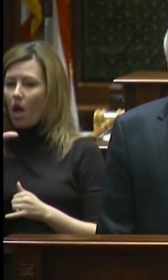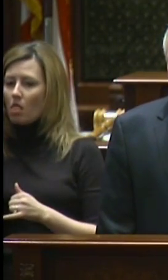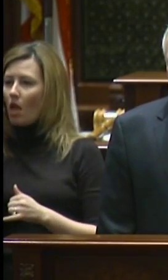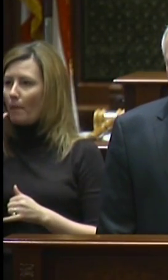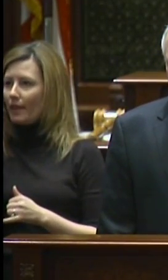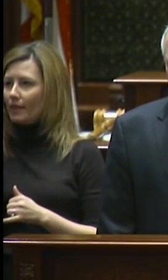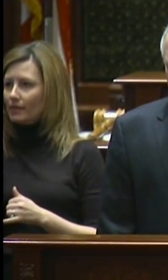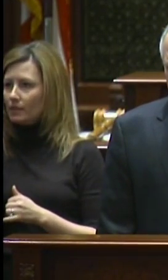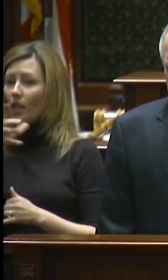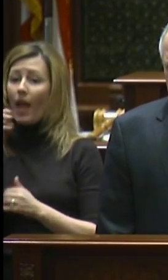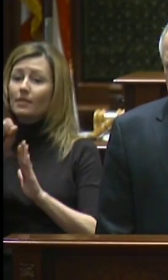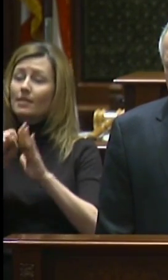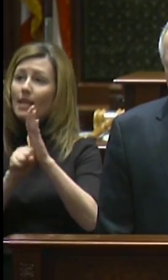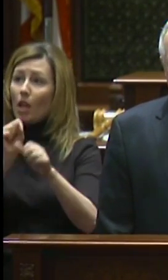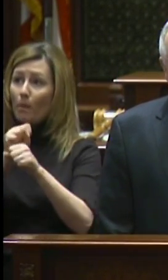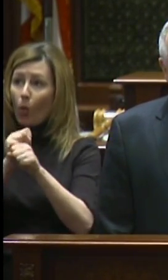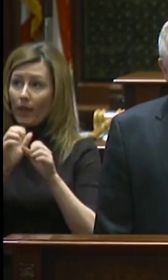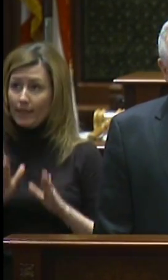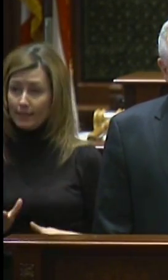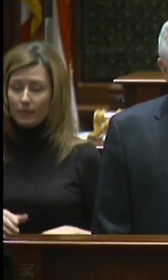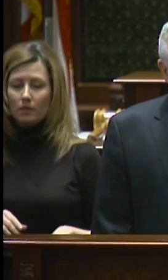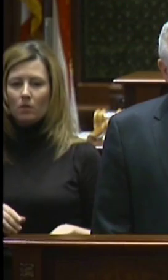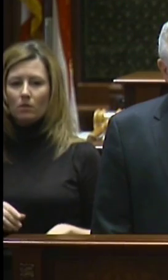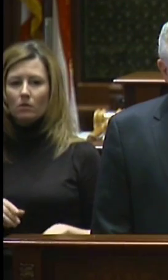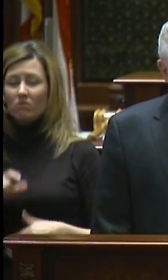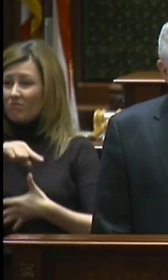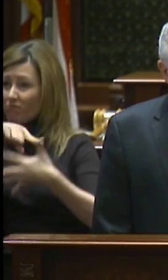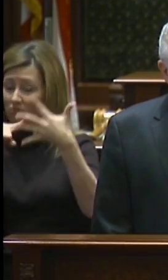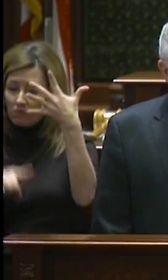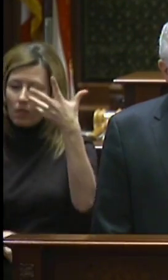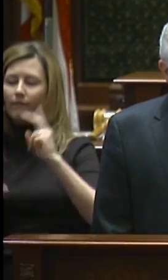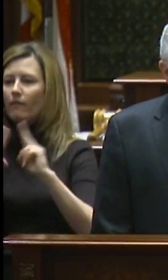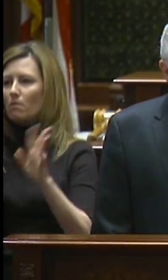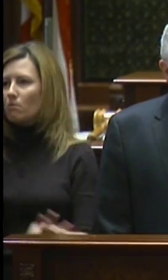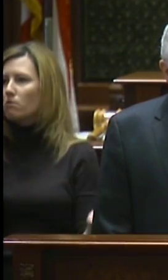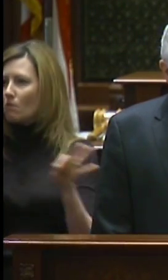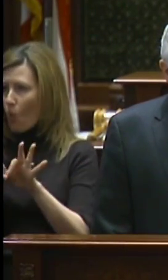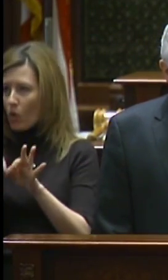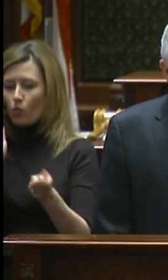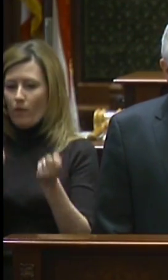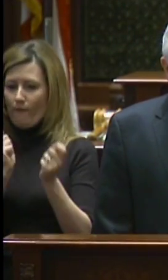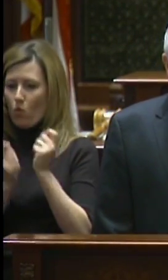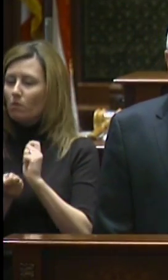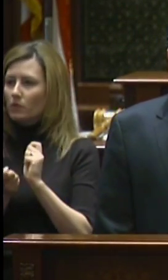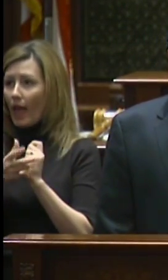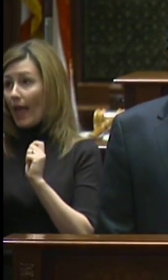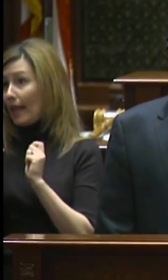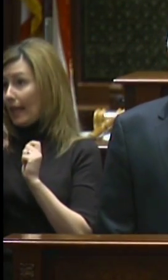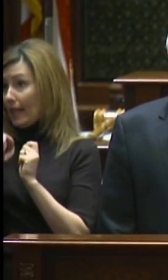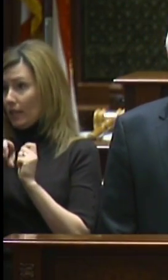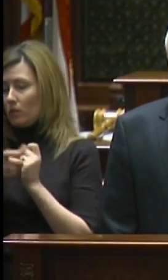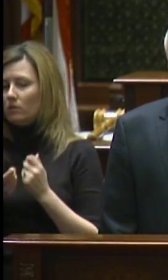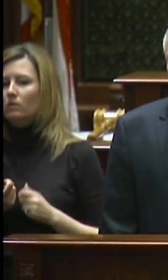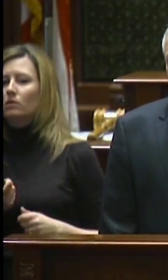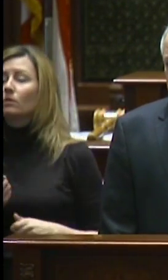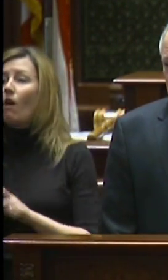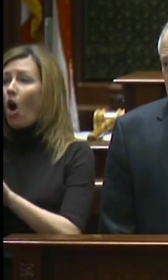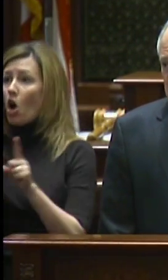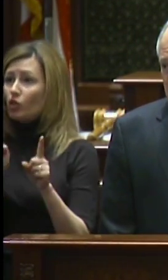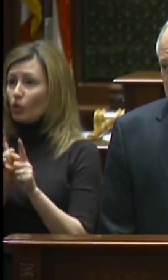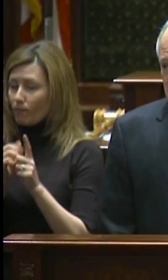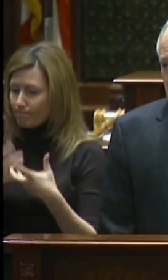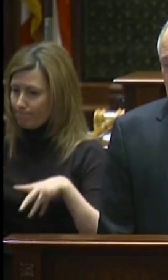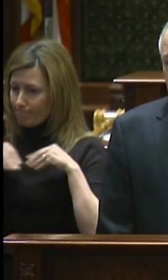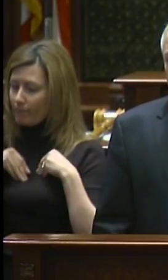as well as state employees. All of those were very important reforms and needed reforms. In addition, we took on the very